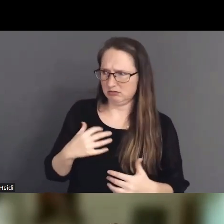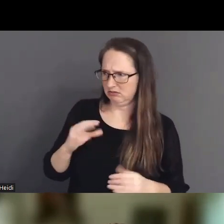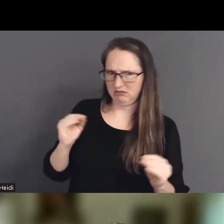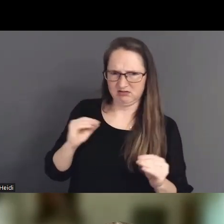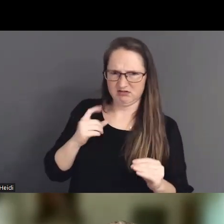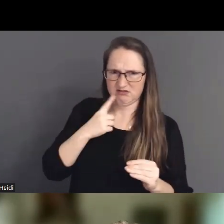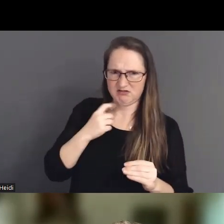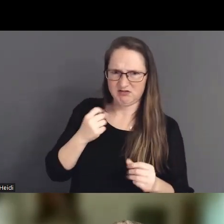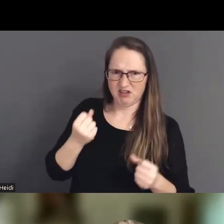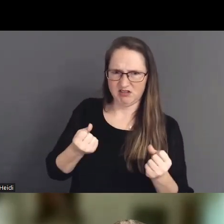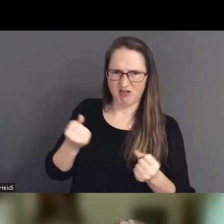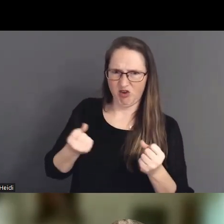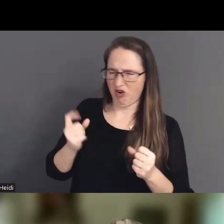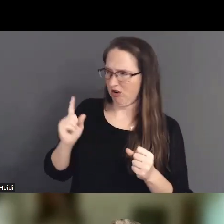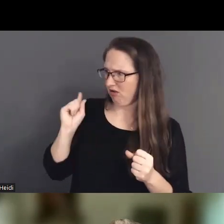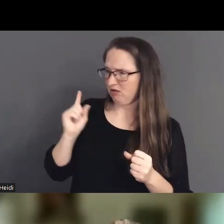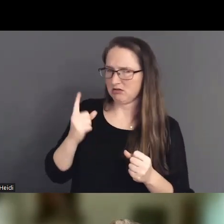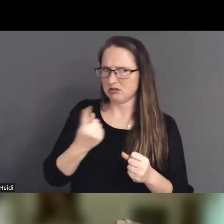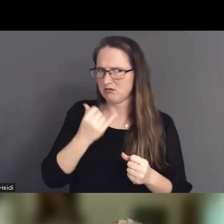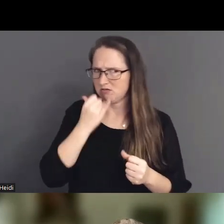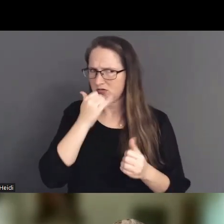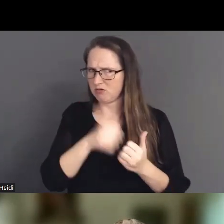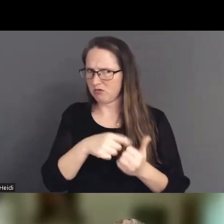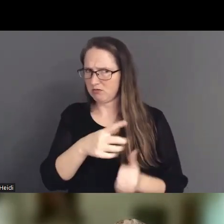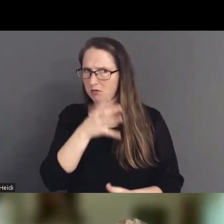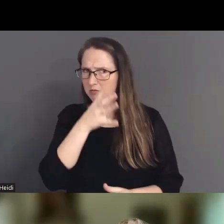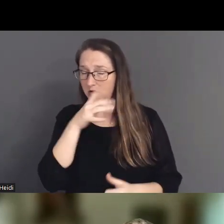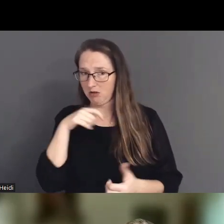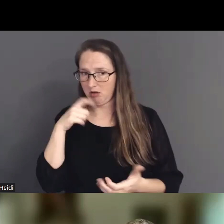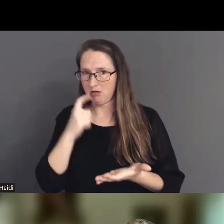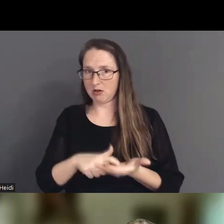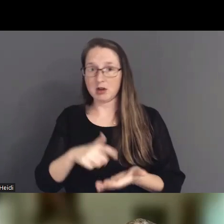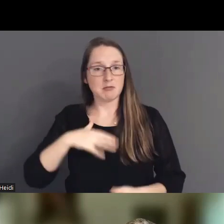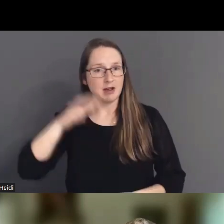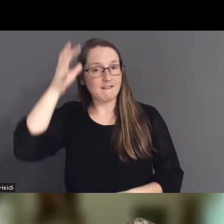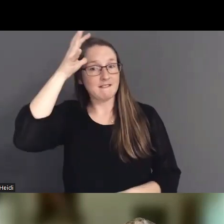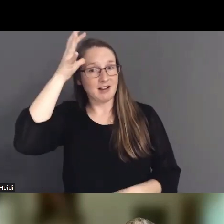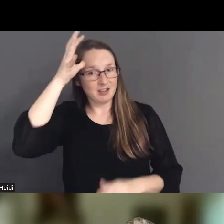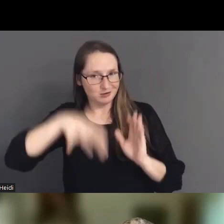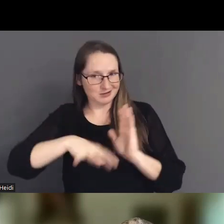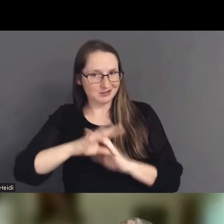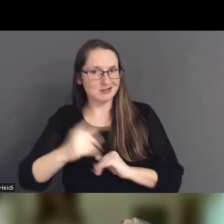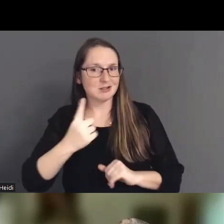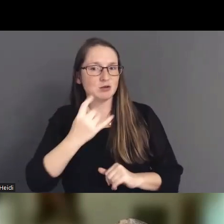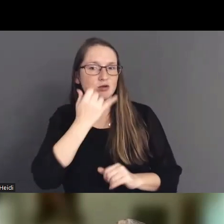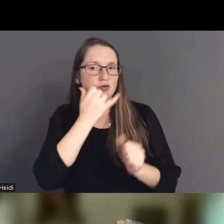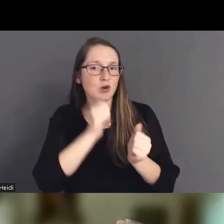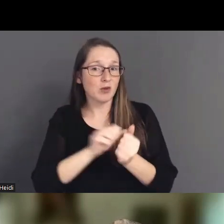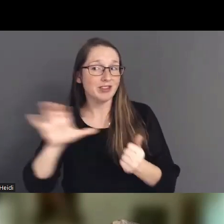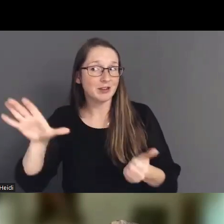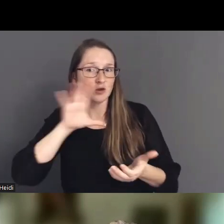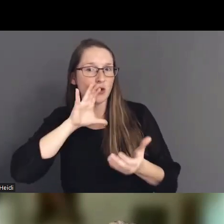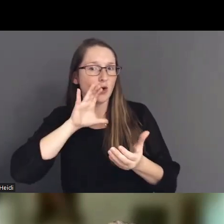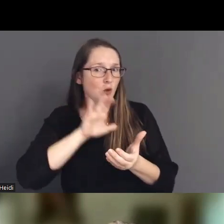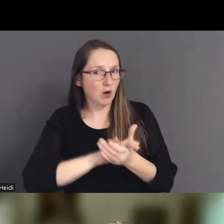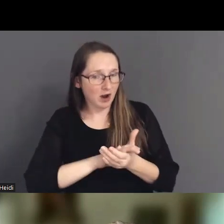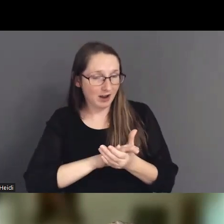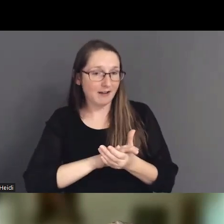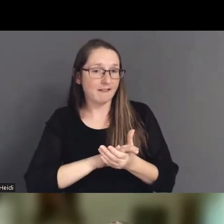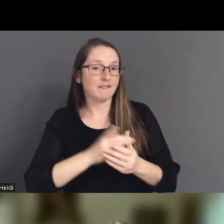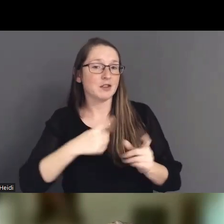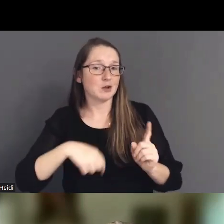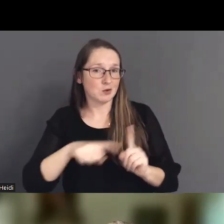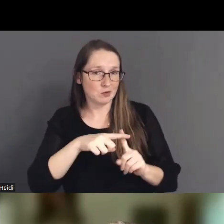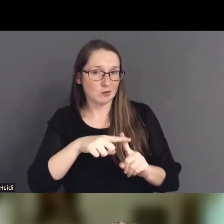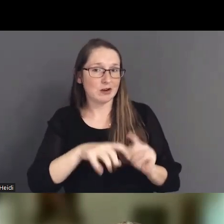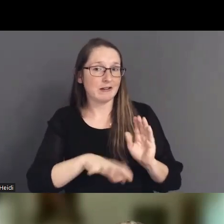red car and that something was wrong with my mother. My father discovered that something was wrong with his wife when he